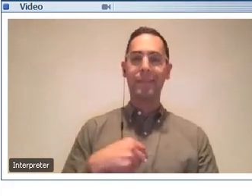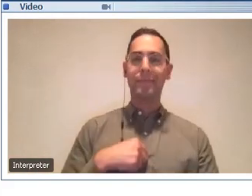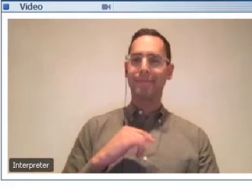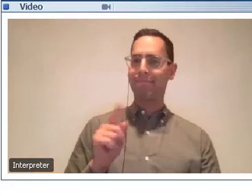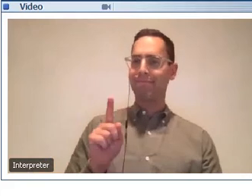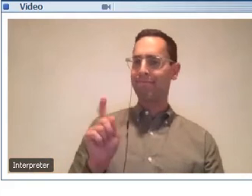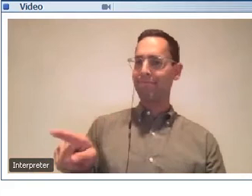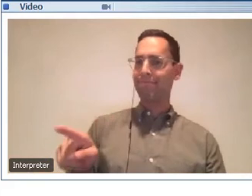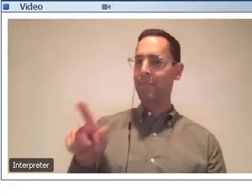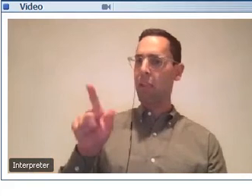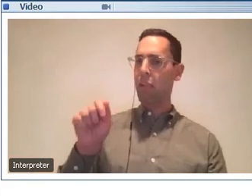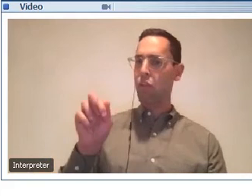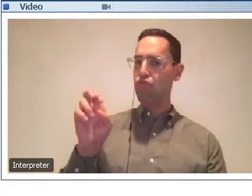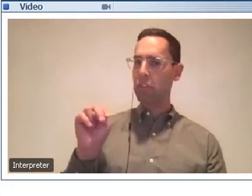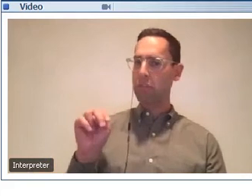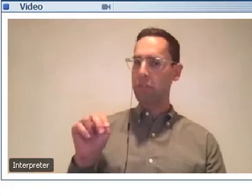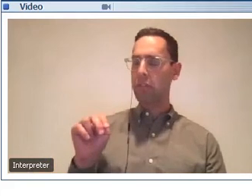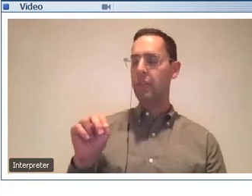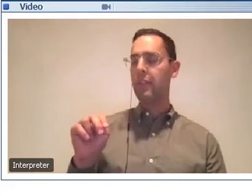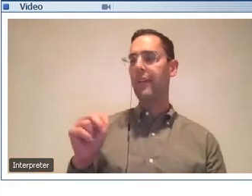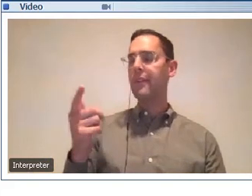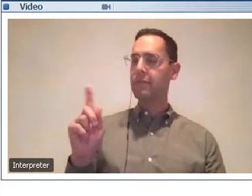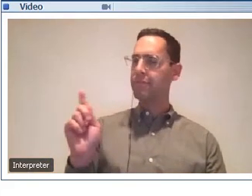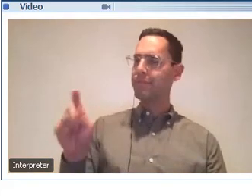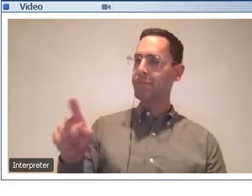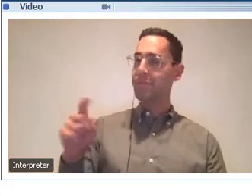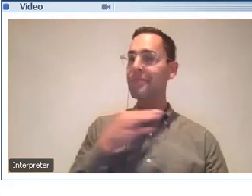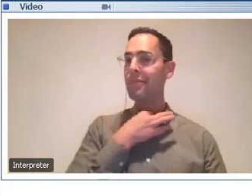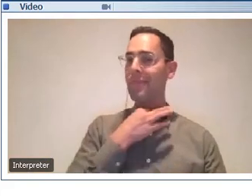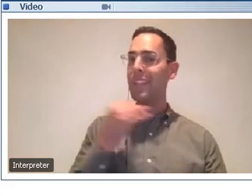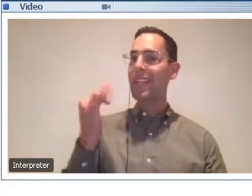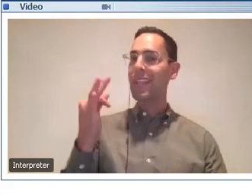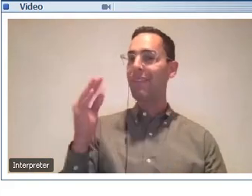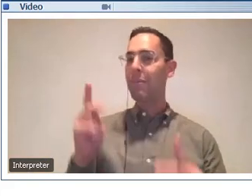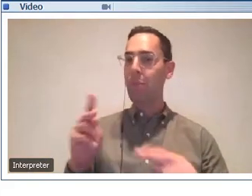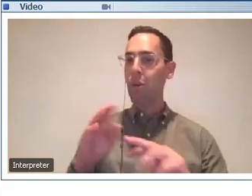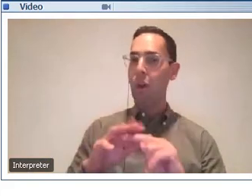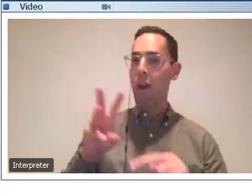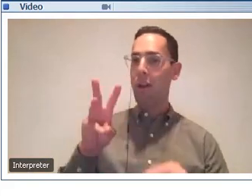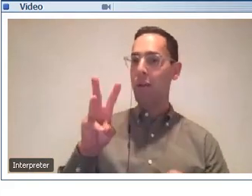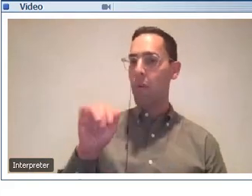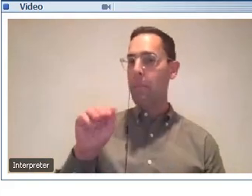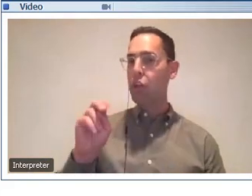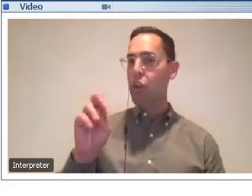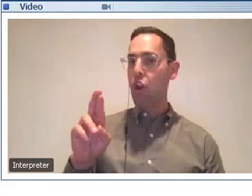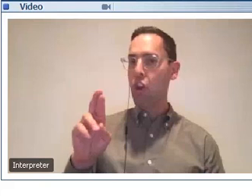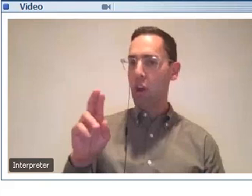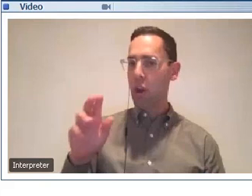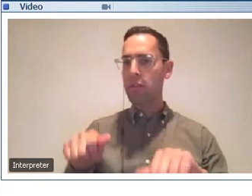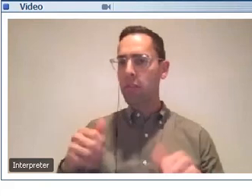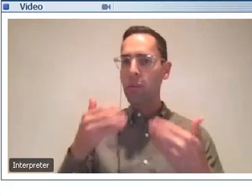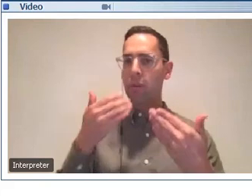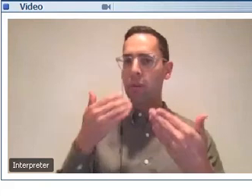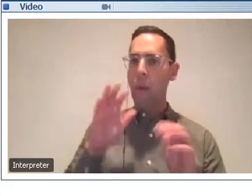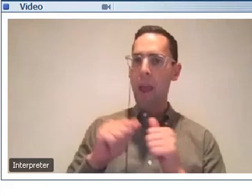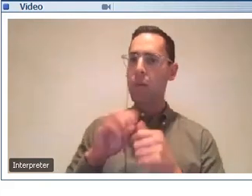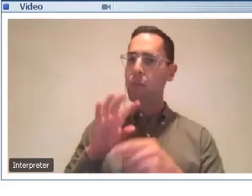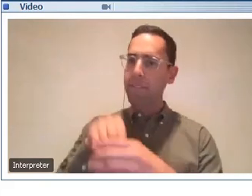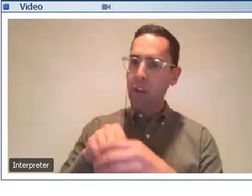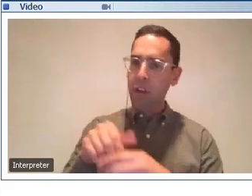are people on this webinar who are thinking about, you know, how do I get involved and what should I do to get